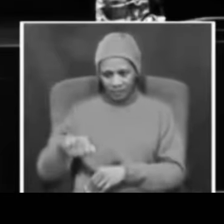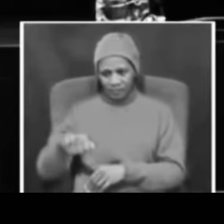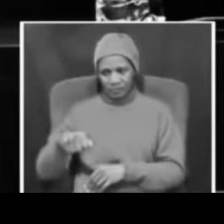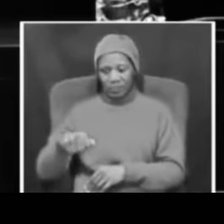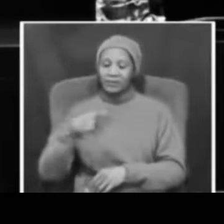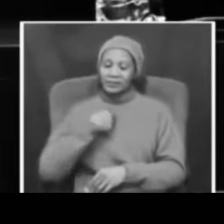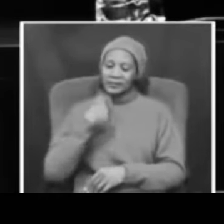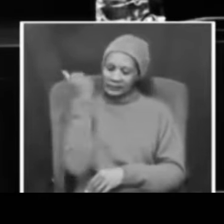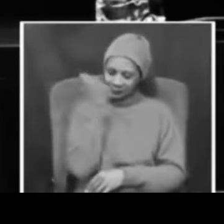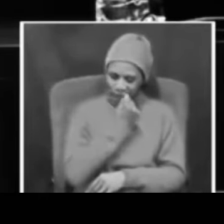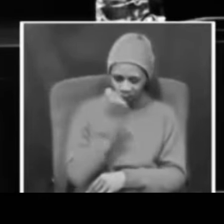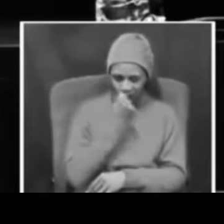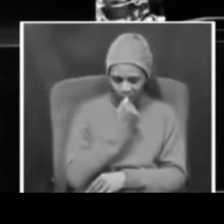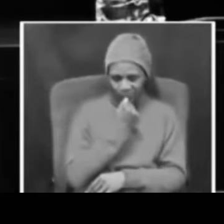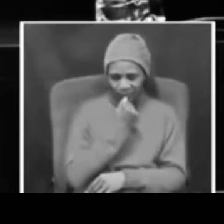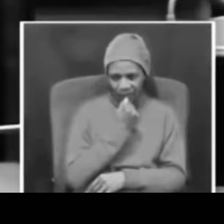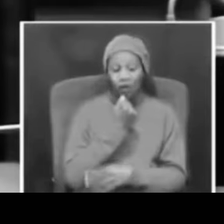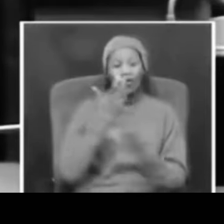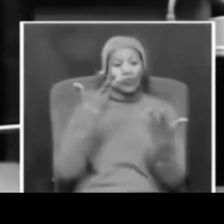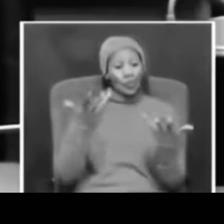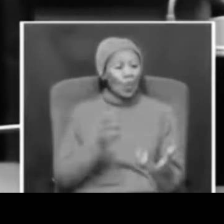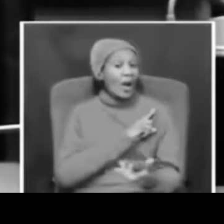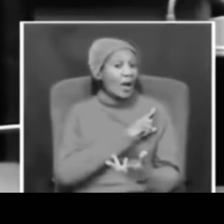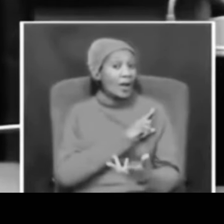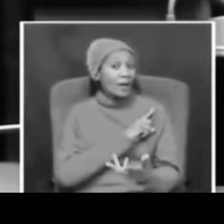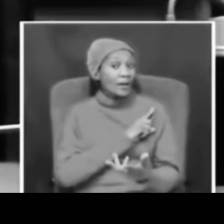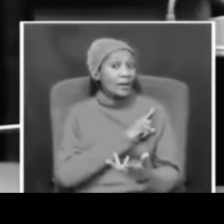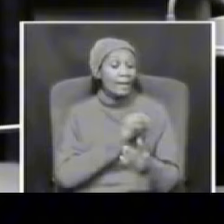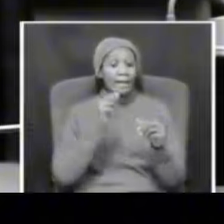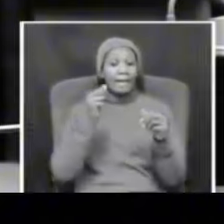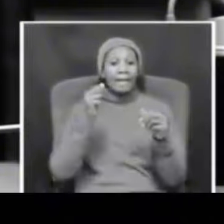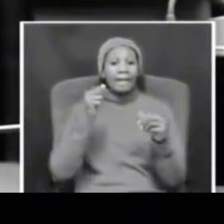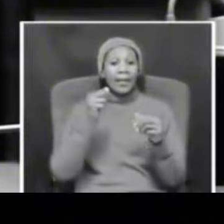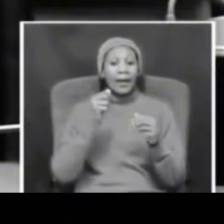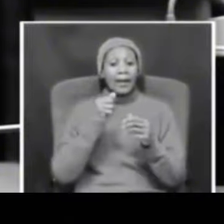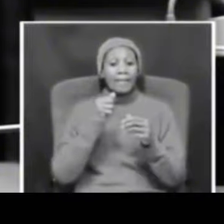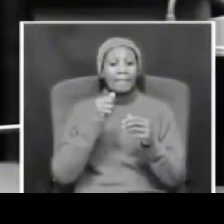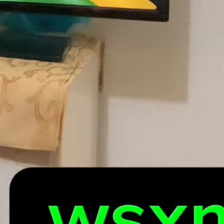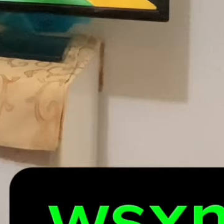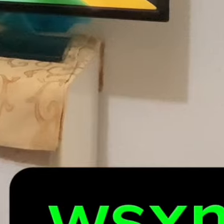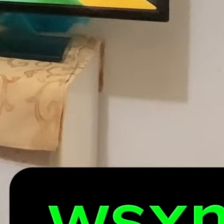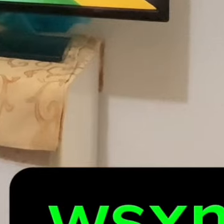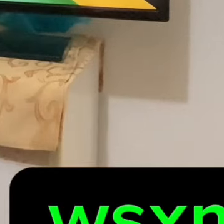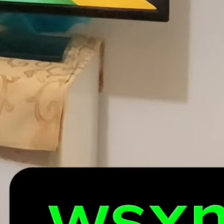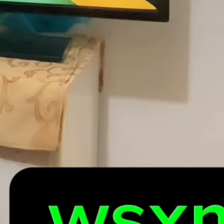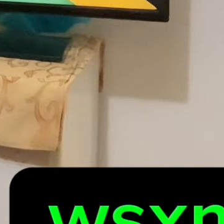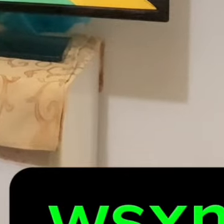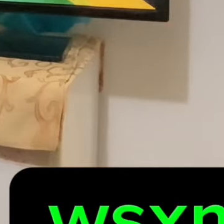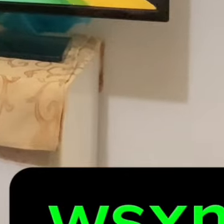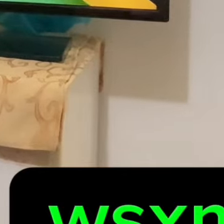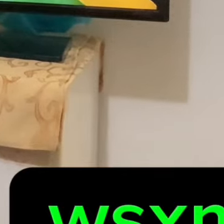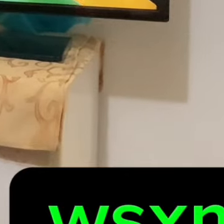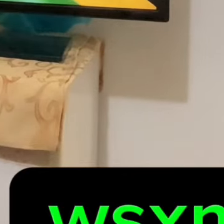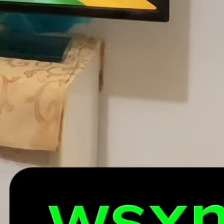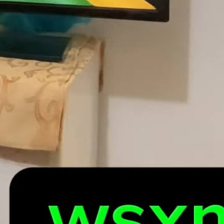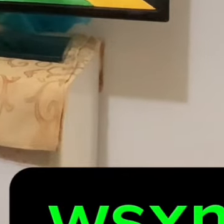I apologize for having made people believe that I meant for Alexandra. So guys, welcome back to